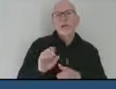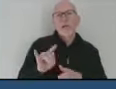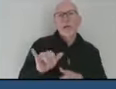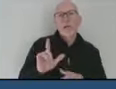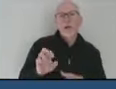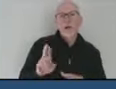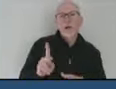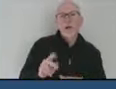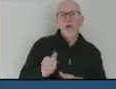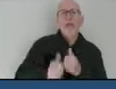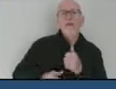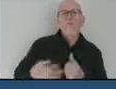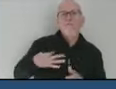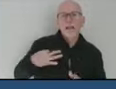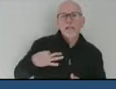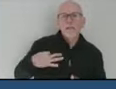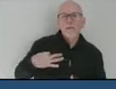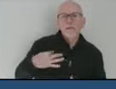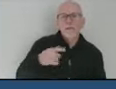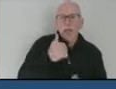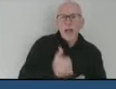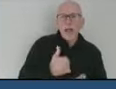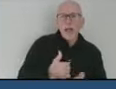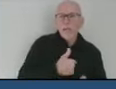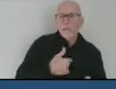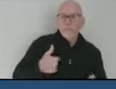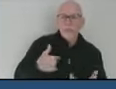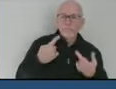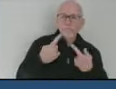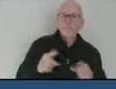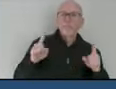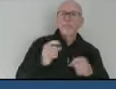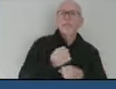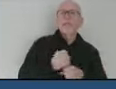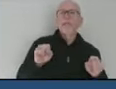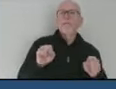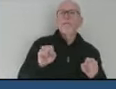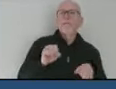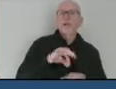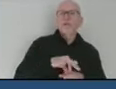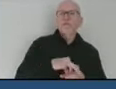every volunteer that helped us pull off a safe and secure election.